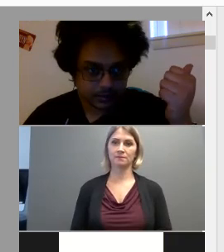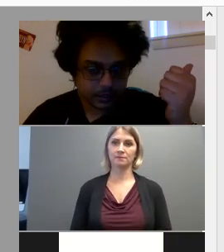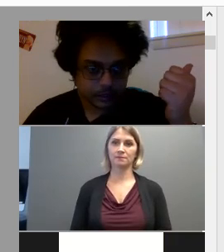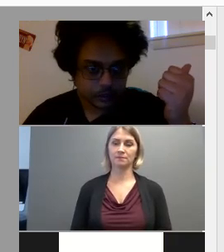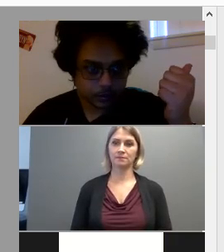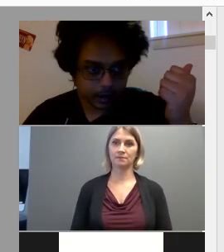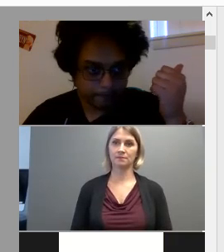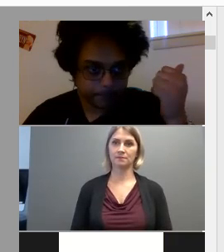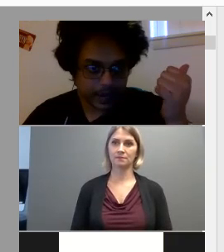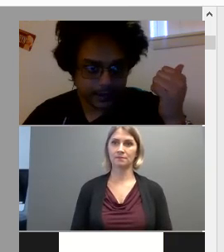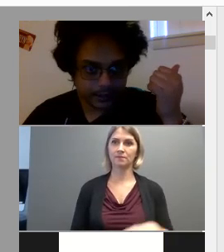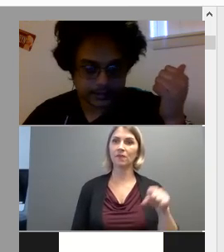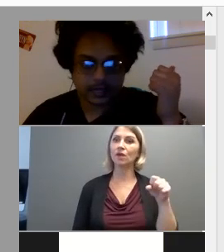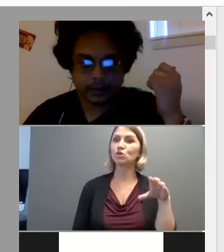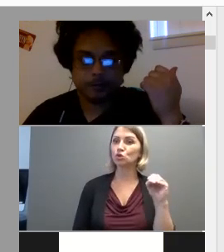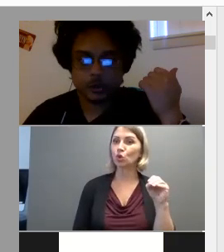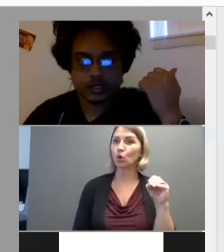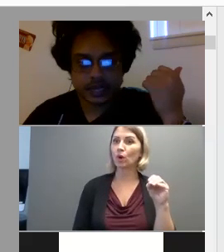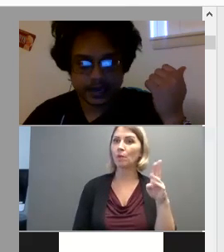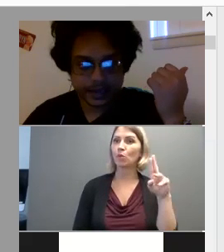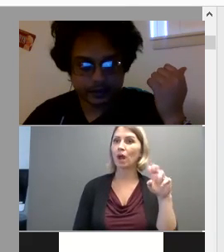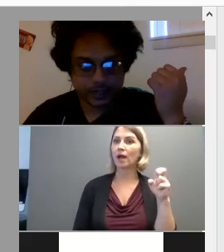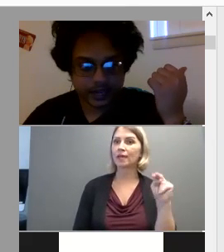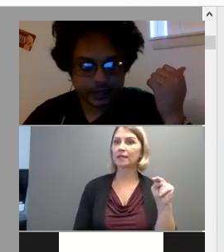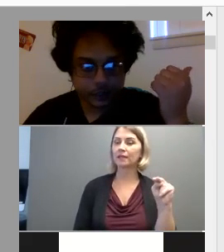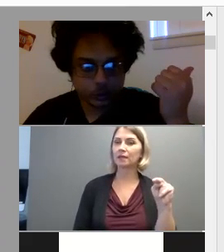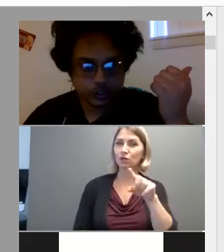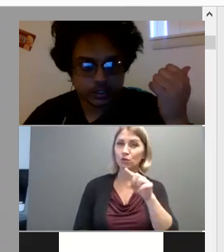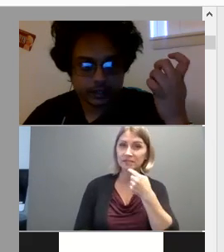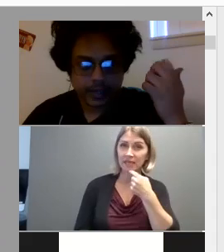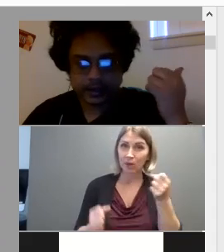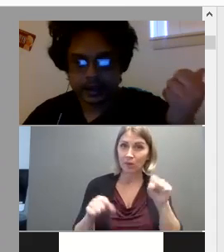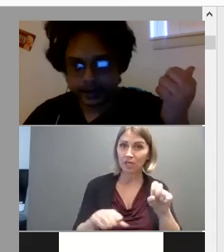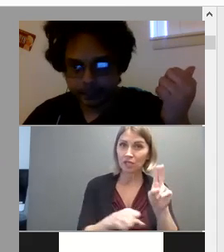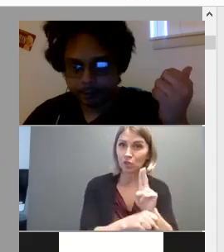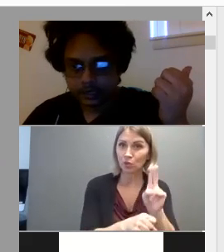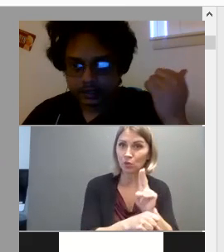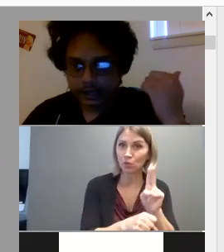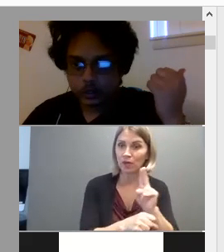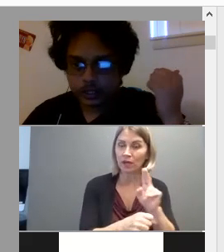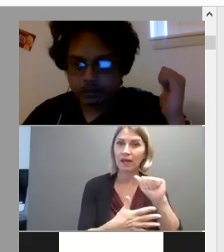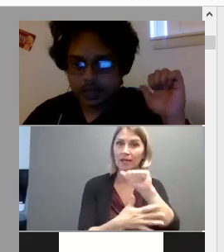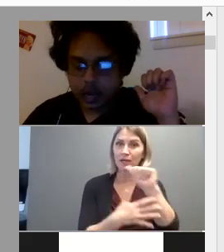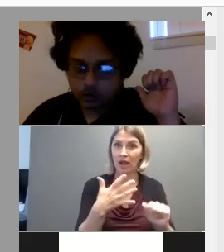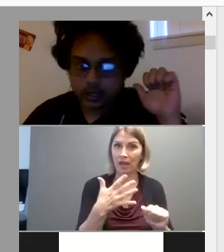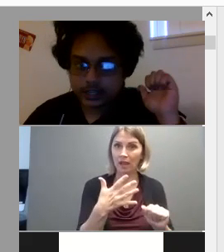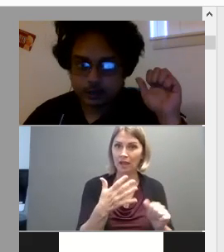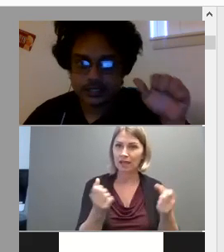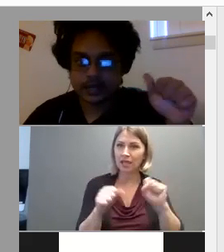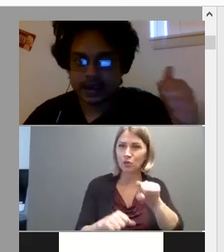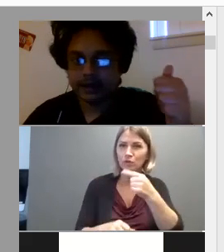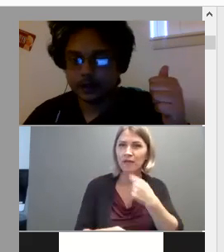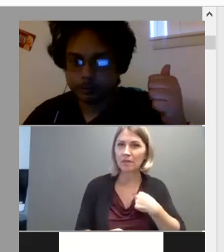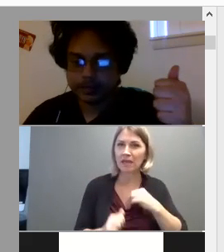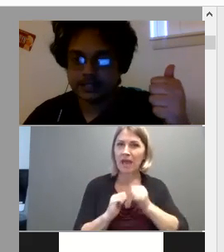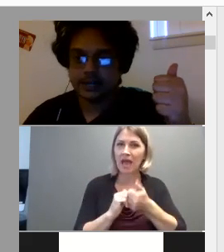Yes. So, Brian Nees, you say that we can use an array. Can you tell me how would I use